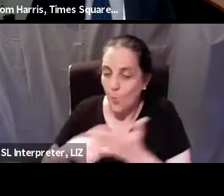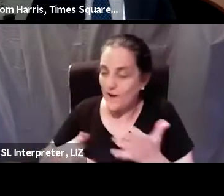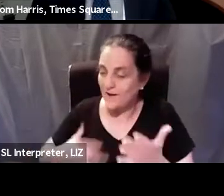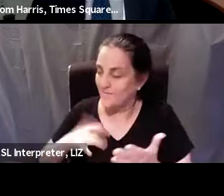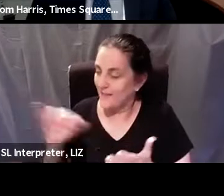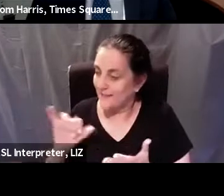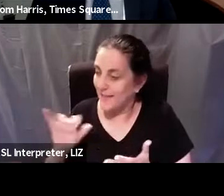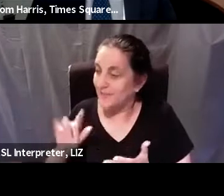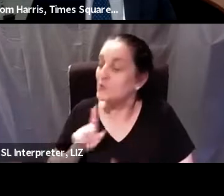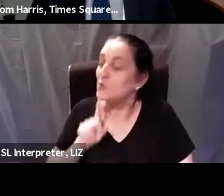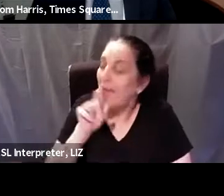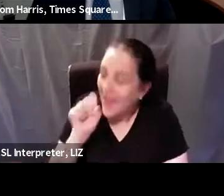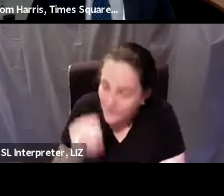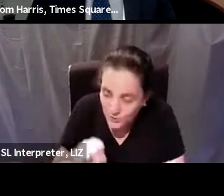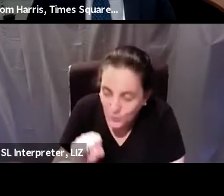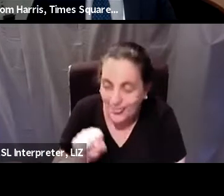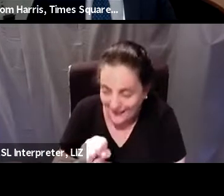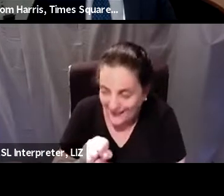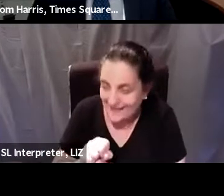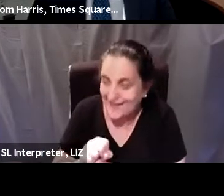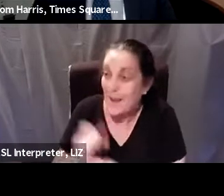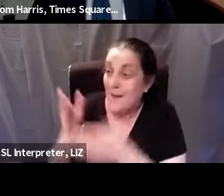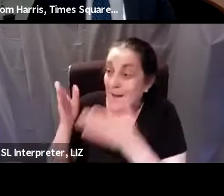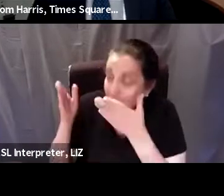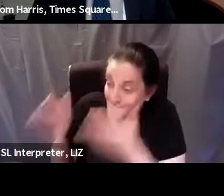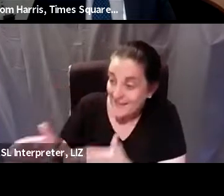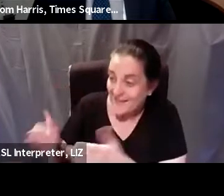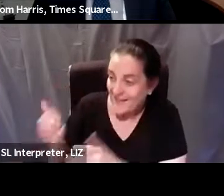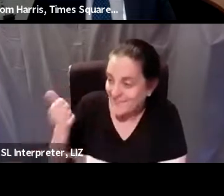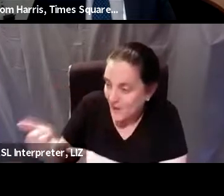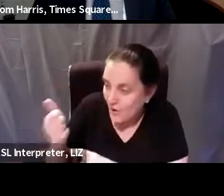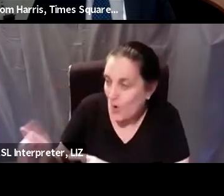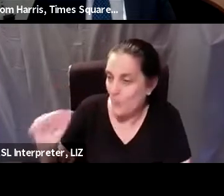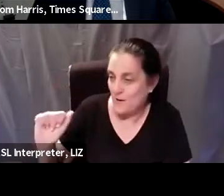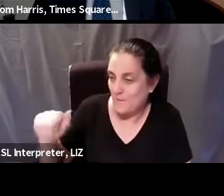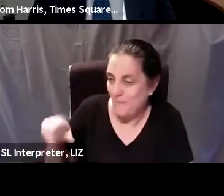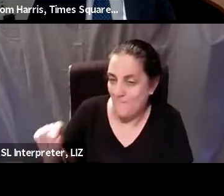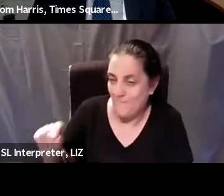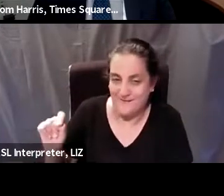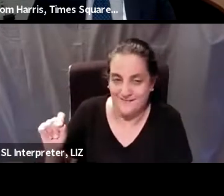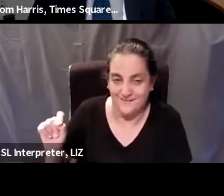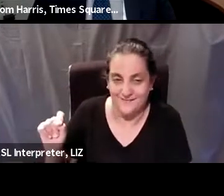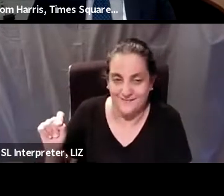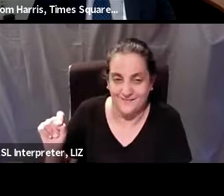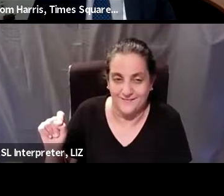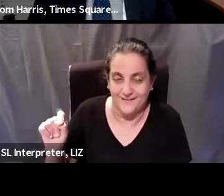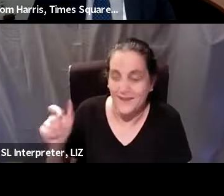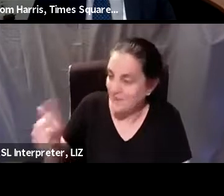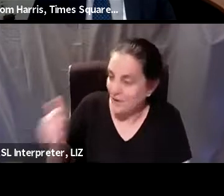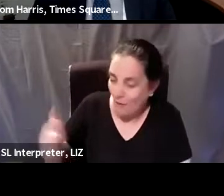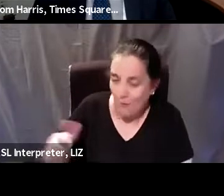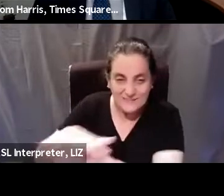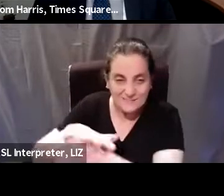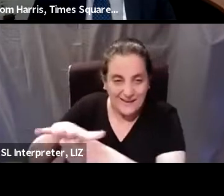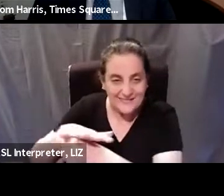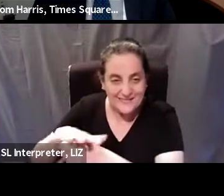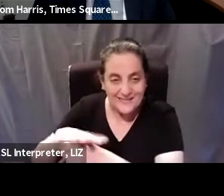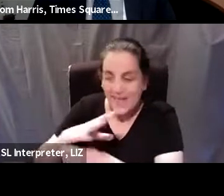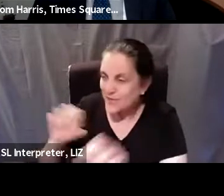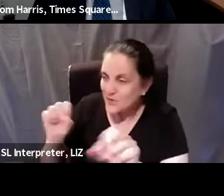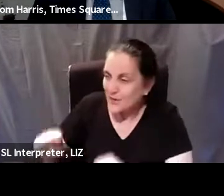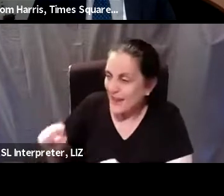to actually, or what it feels like to actually be in their own apartment, their own space. And you could